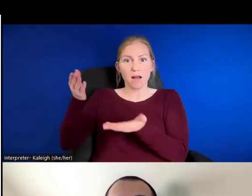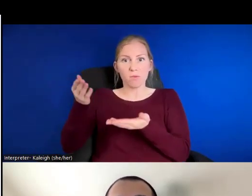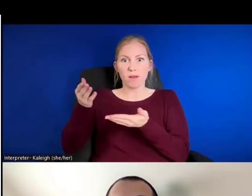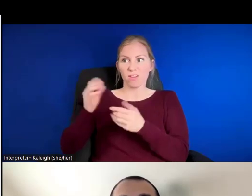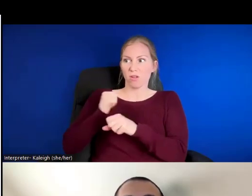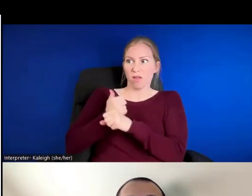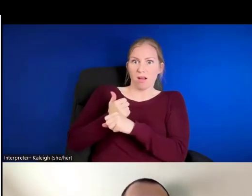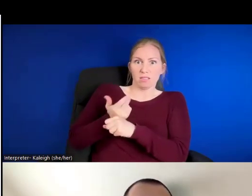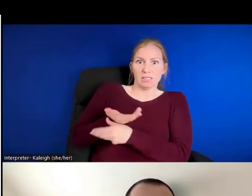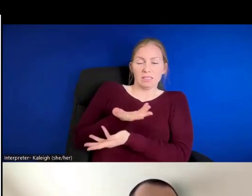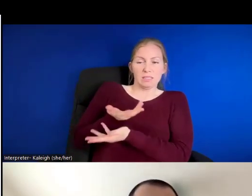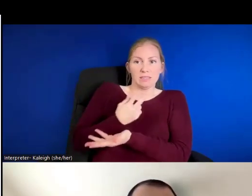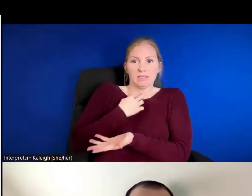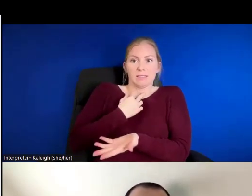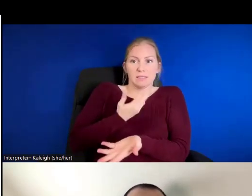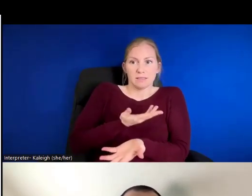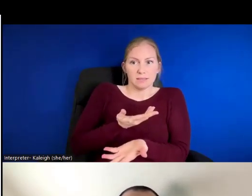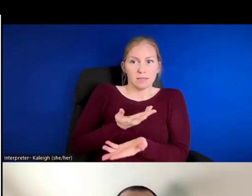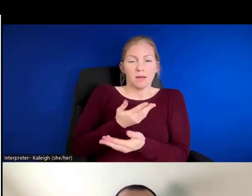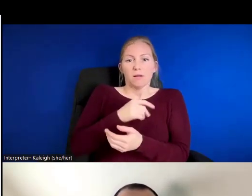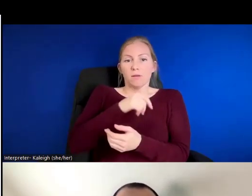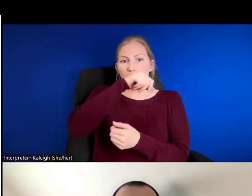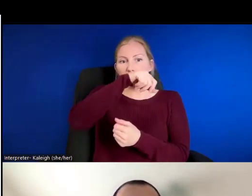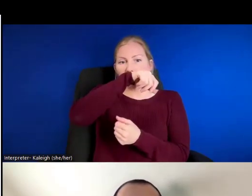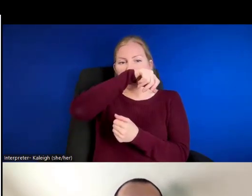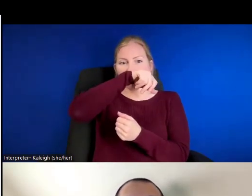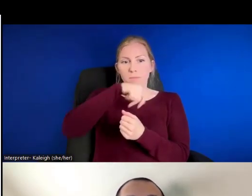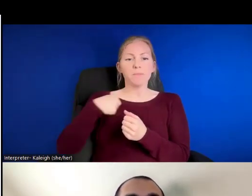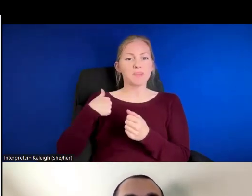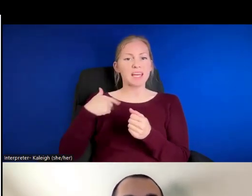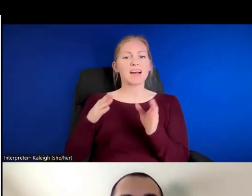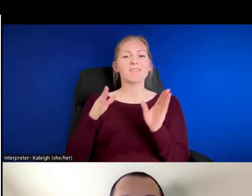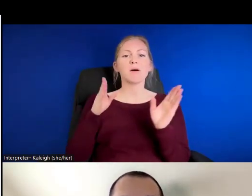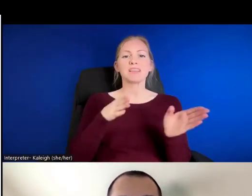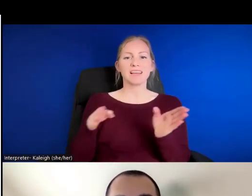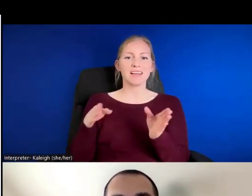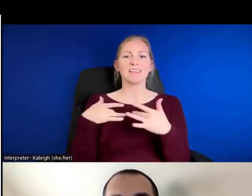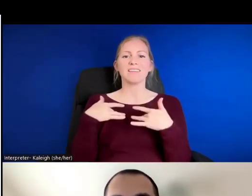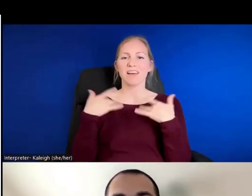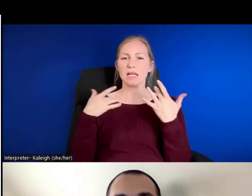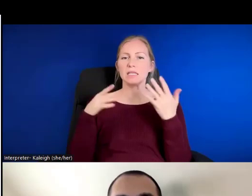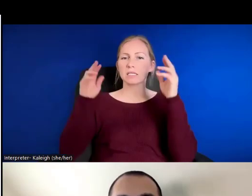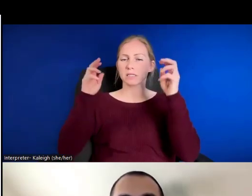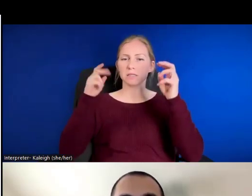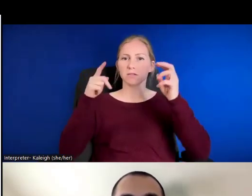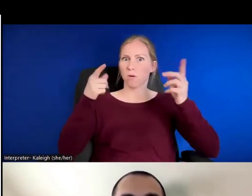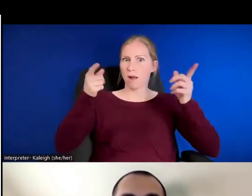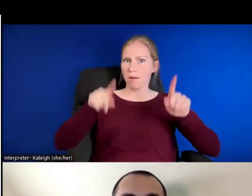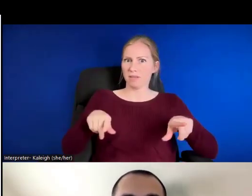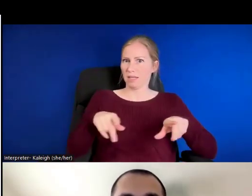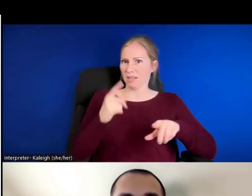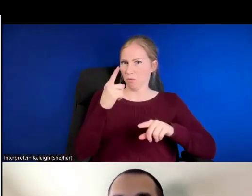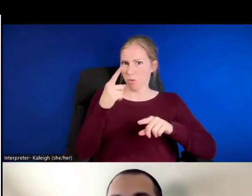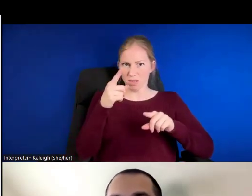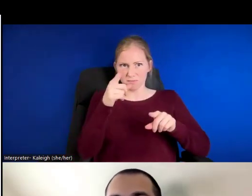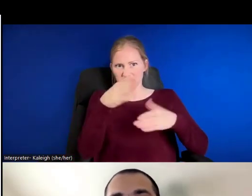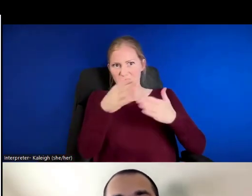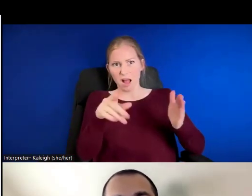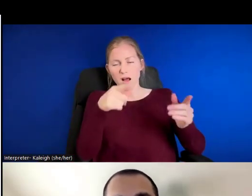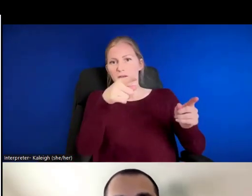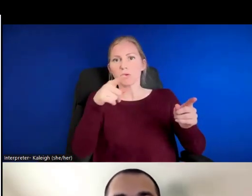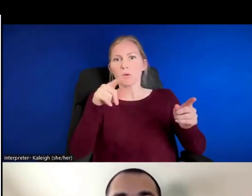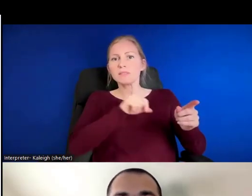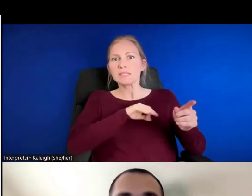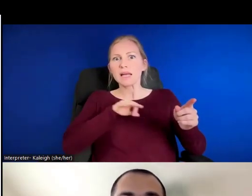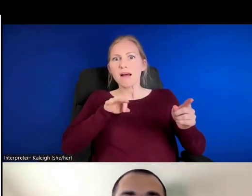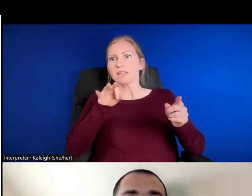is a what's called a planned event going on in one cell, staff in riot gear going on and going in and